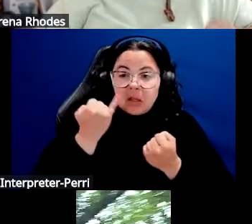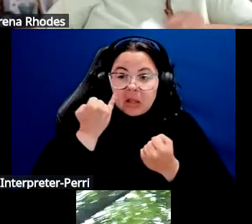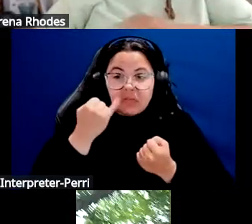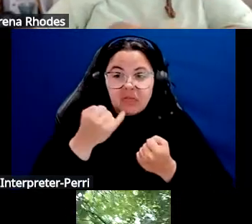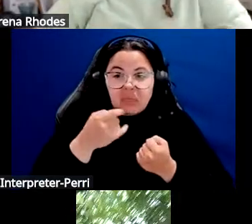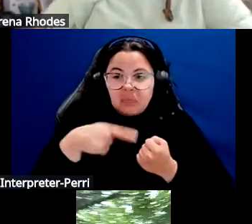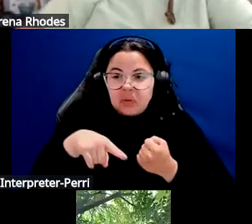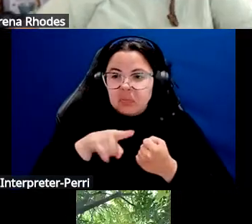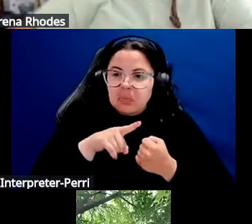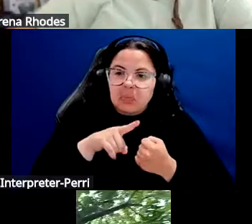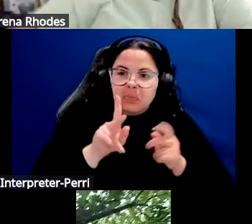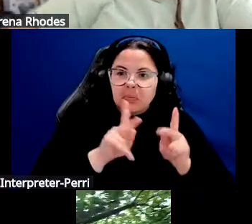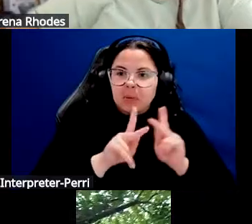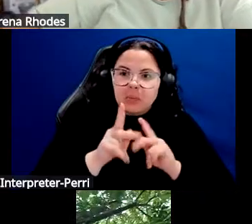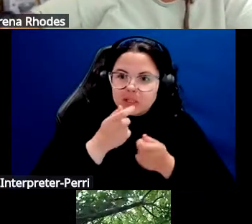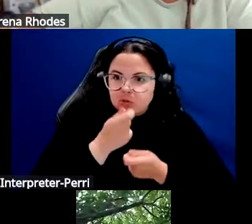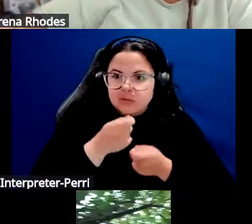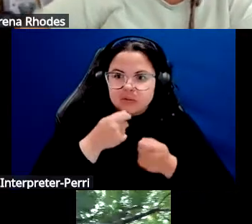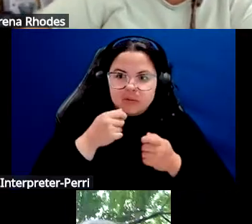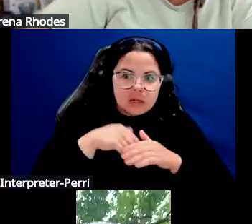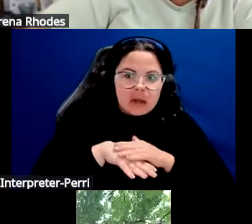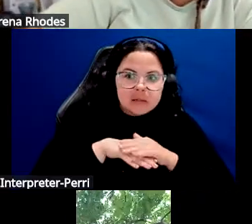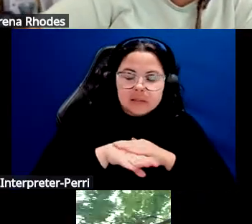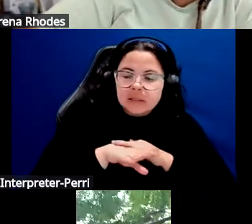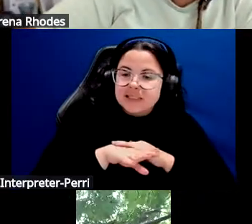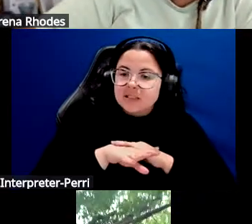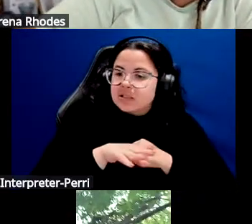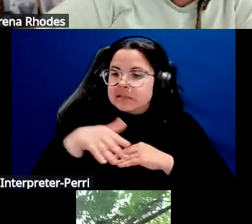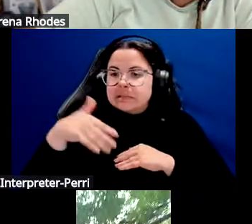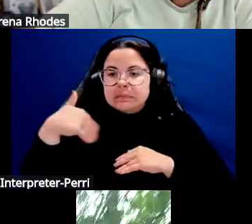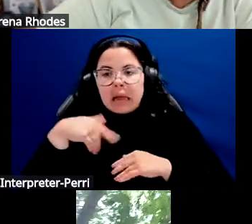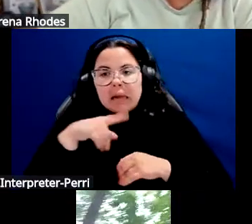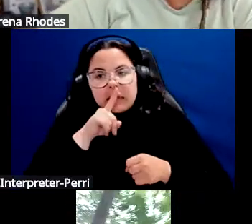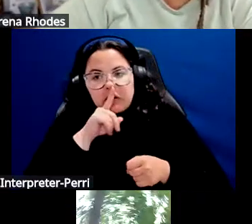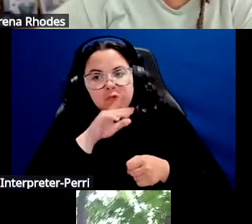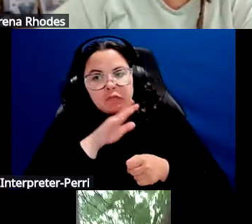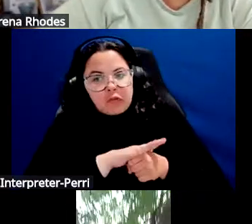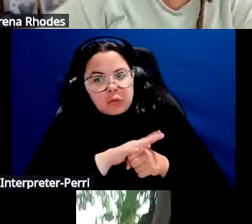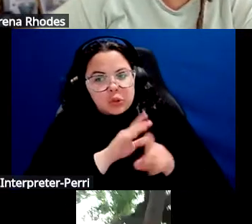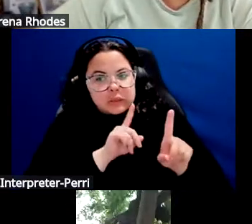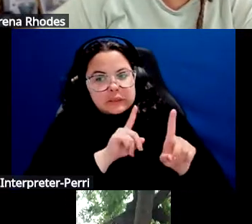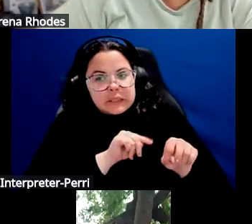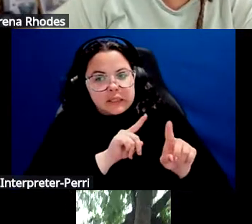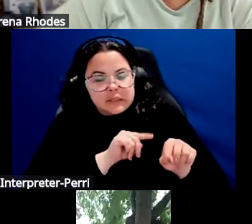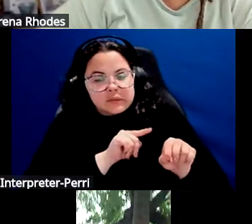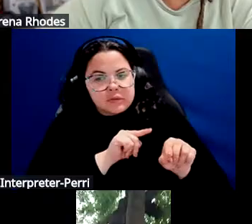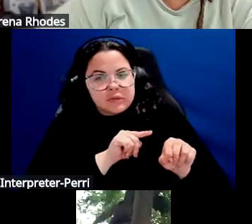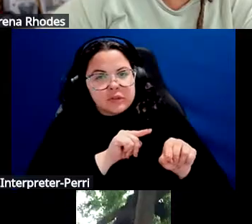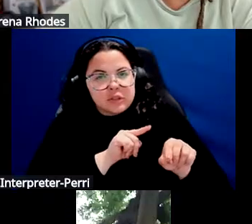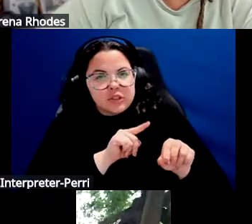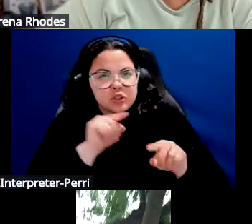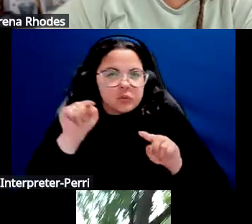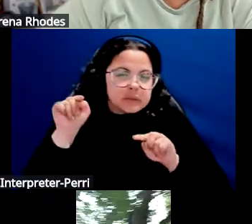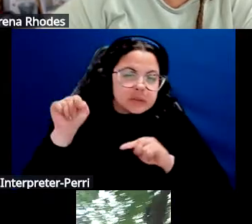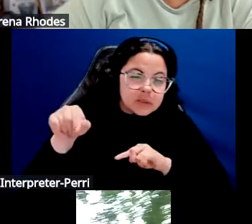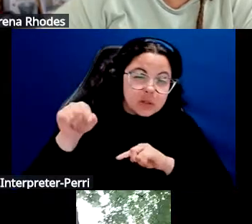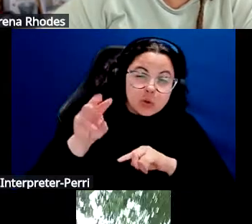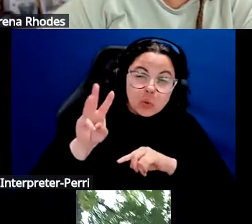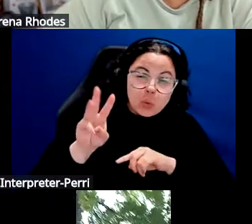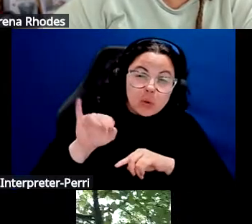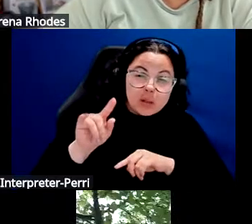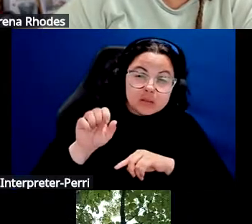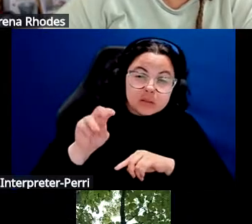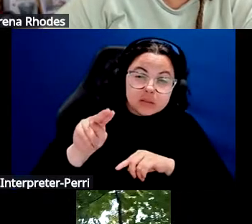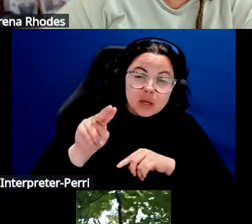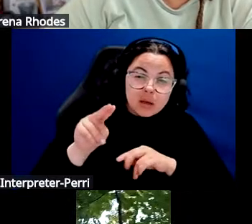access that. She Mhm. has not confirmed her attendance because she was actually at the Wilson Building